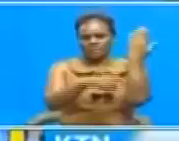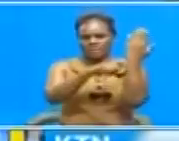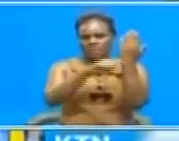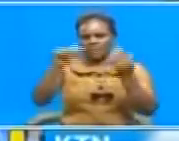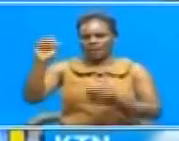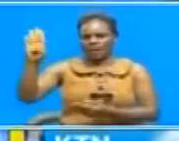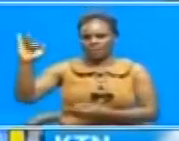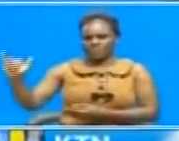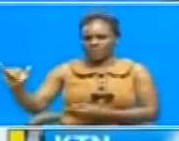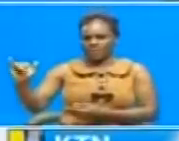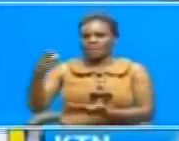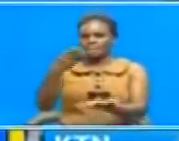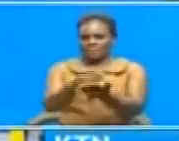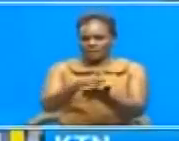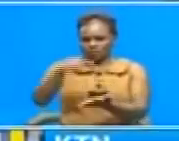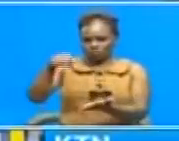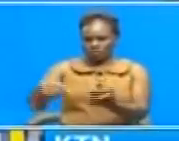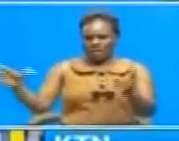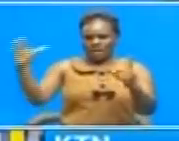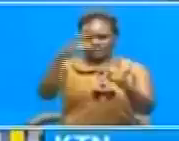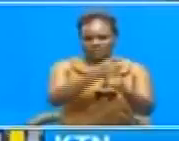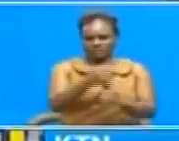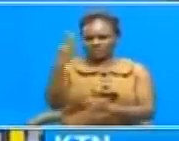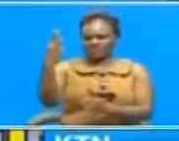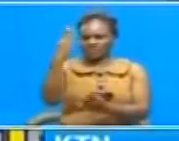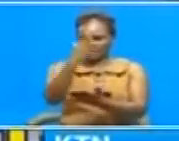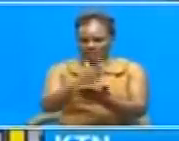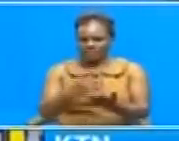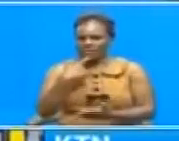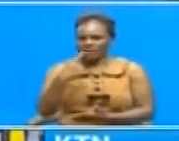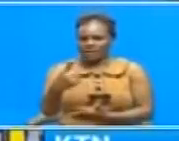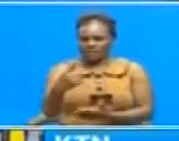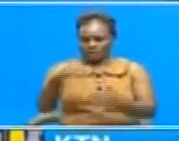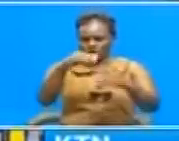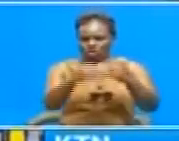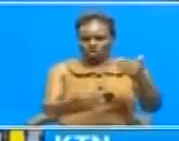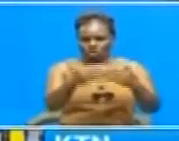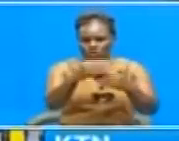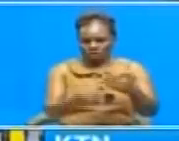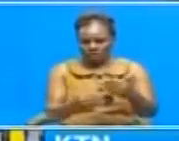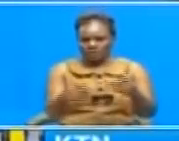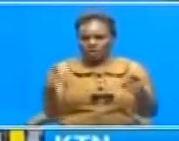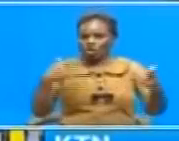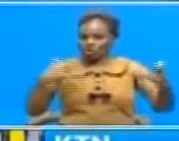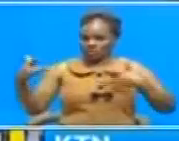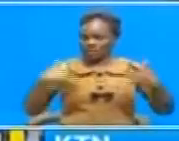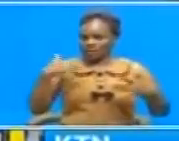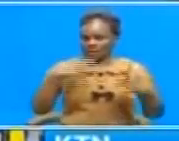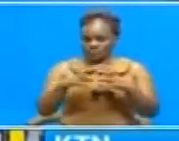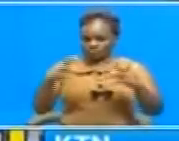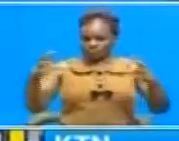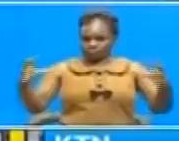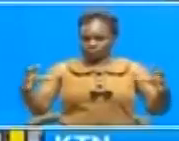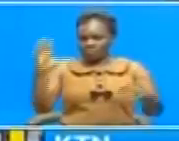Abi Agina. The shilling has touched a 3.5-year low of 100 shillings to the dollar, weighed down by concerns over widening current